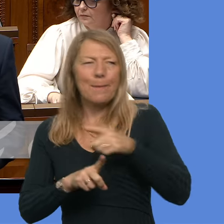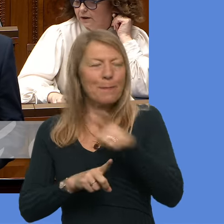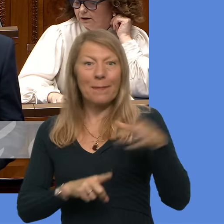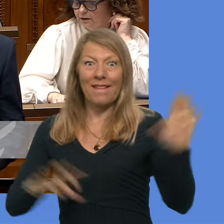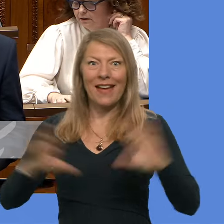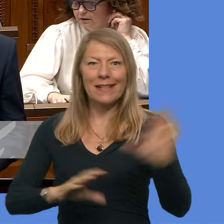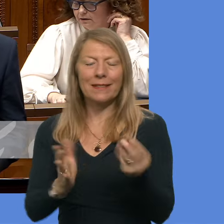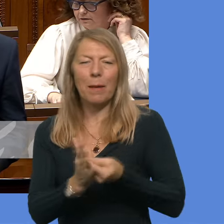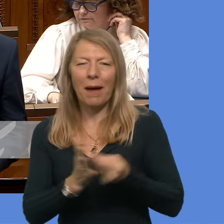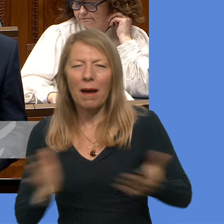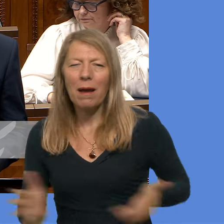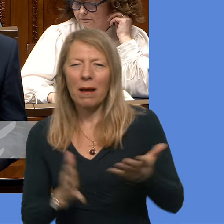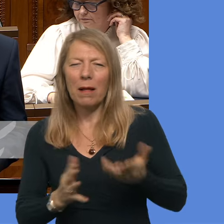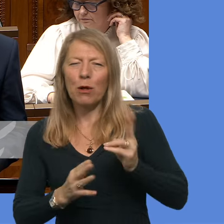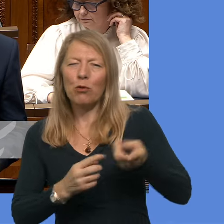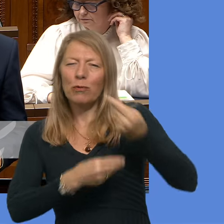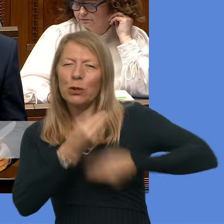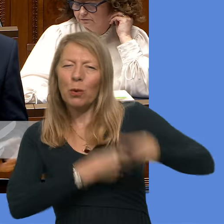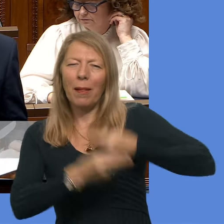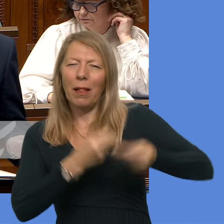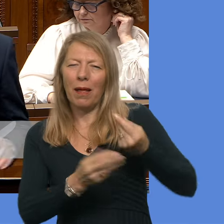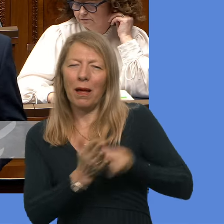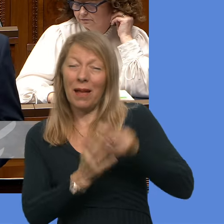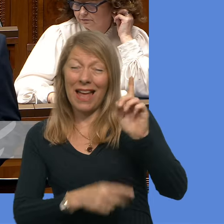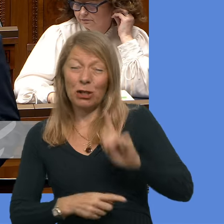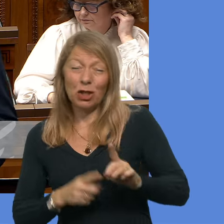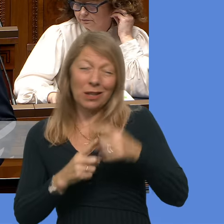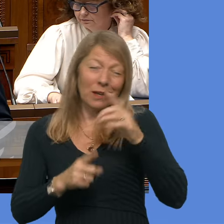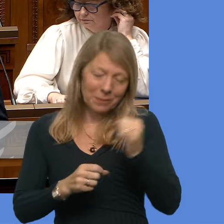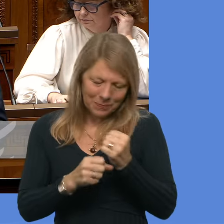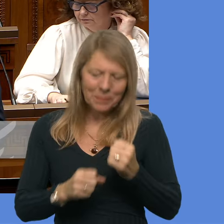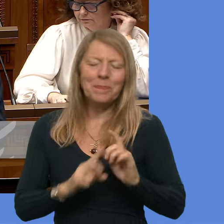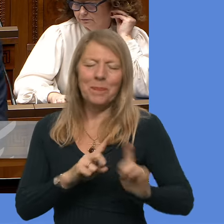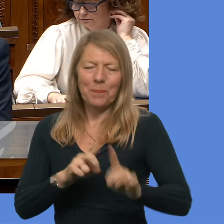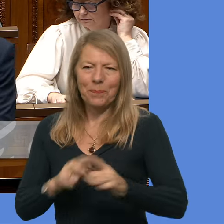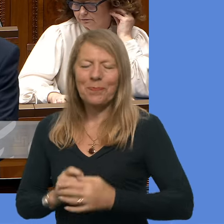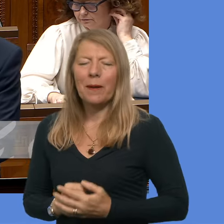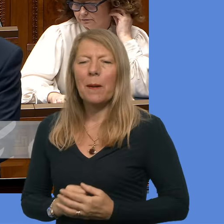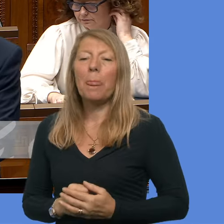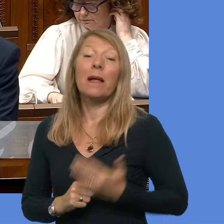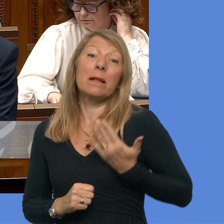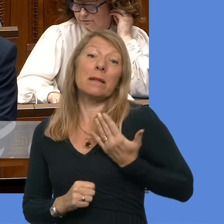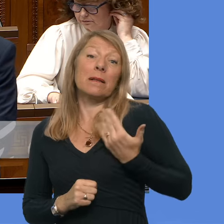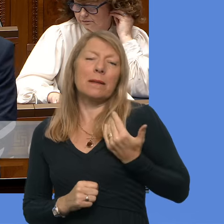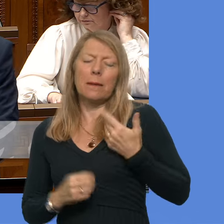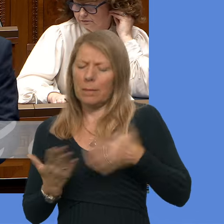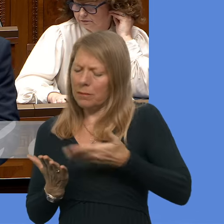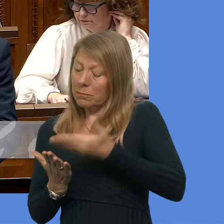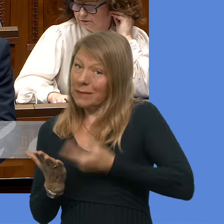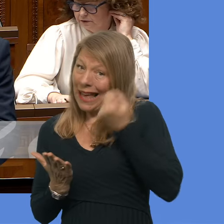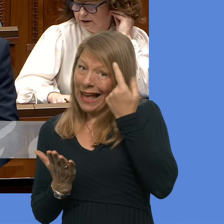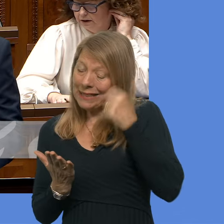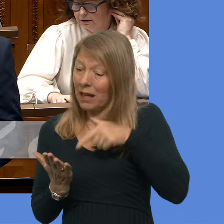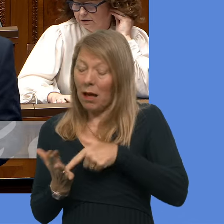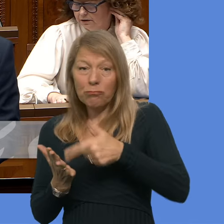encourage diversification to support the security of supply. Following a recent consultation, officials have been working with consultants to define the